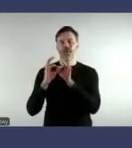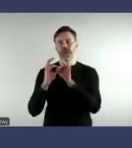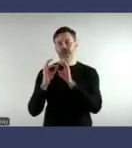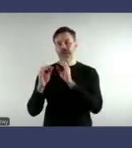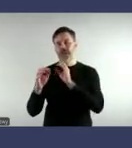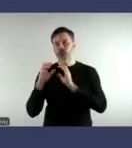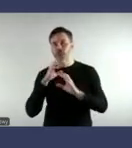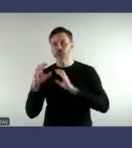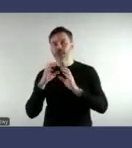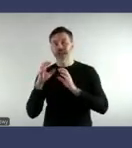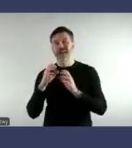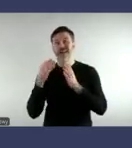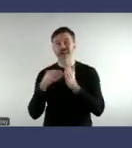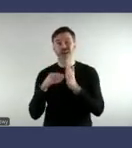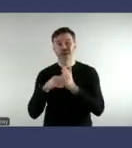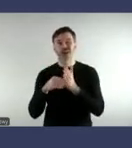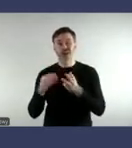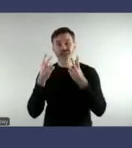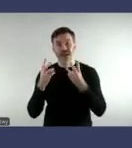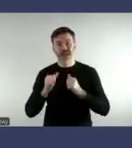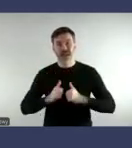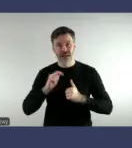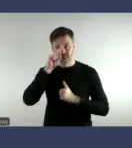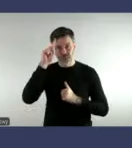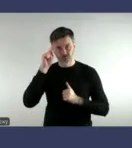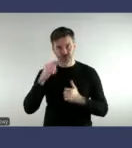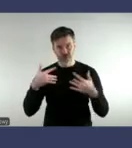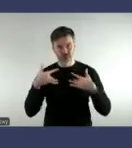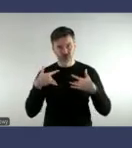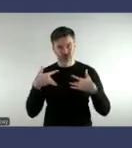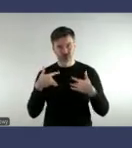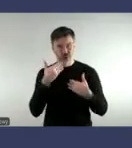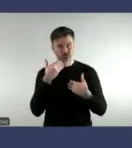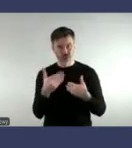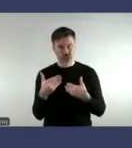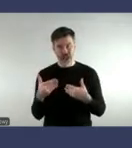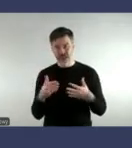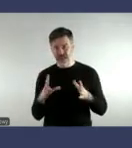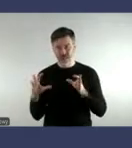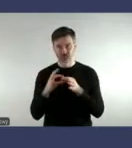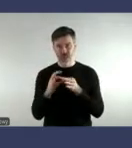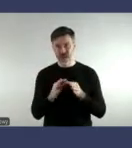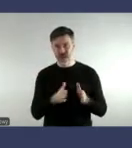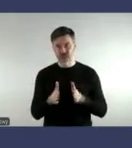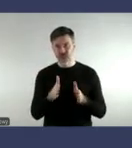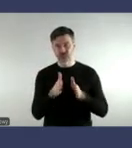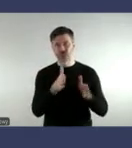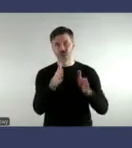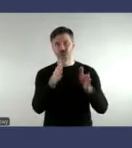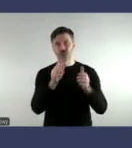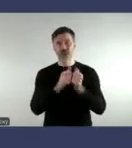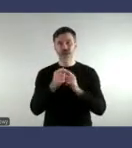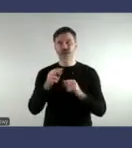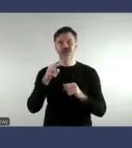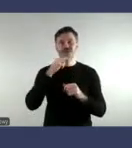infrastructure, which has the basic importance for the life and the survival of people. This is access